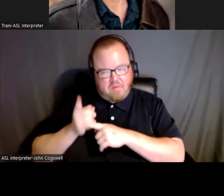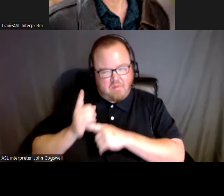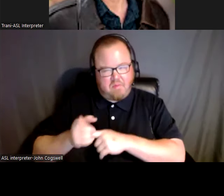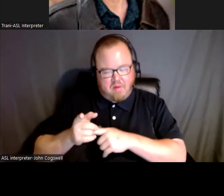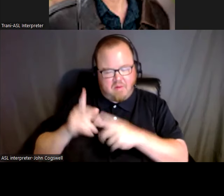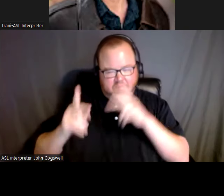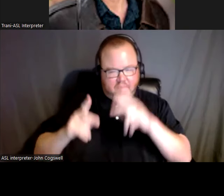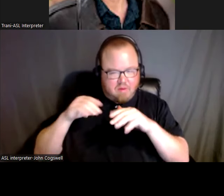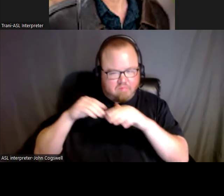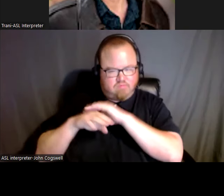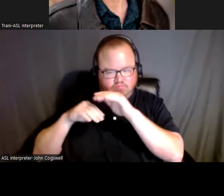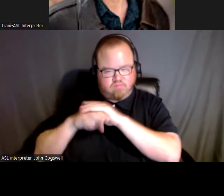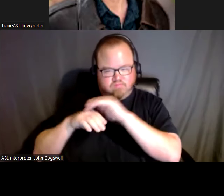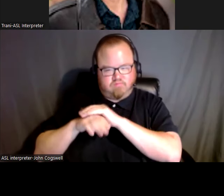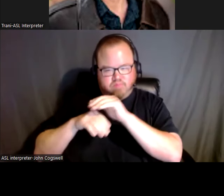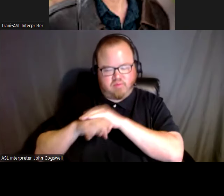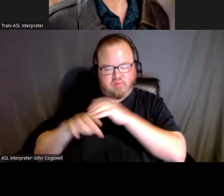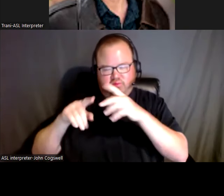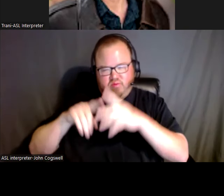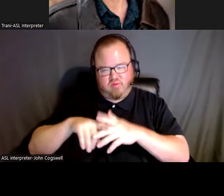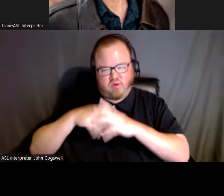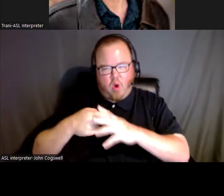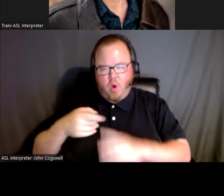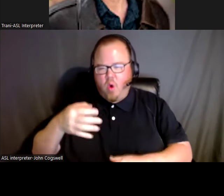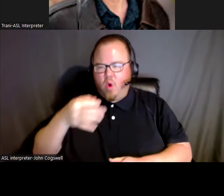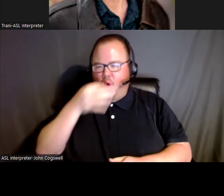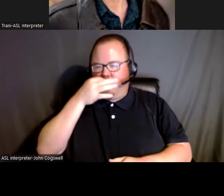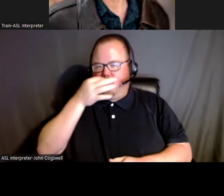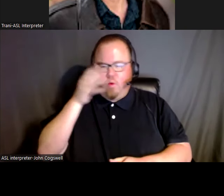in, and we will get started.